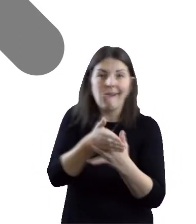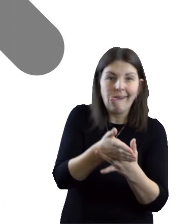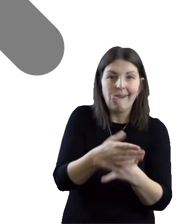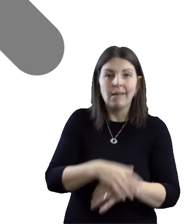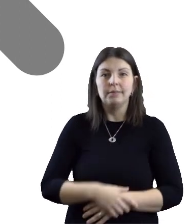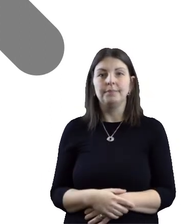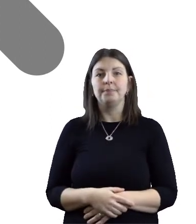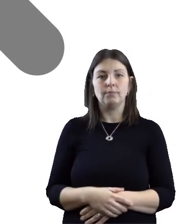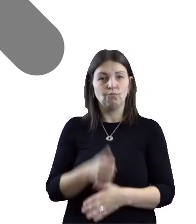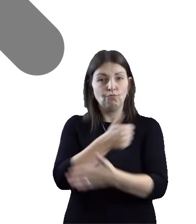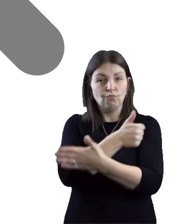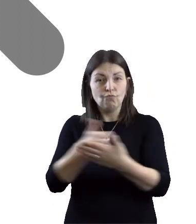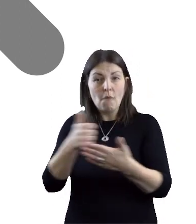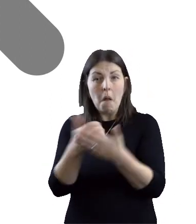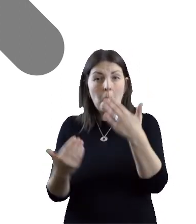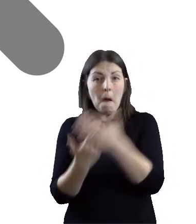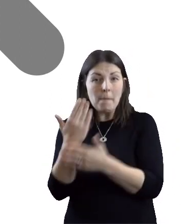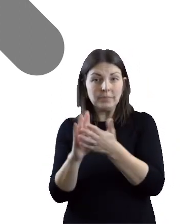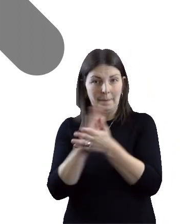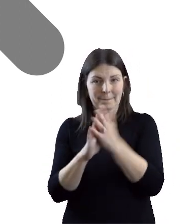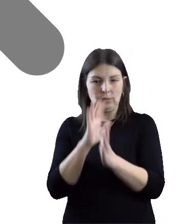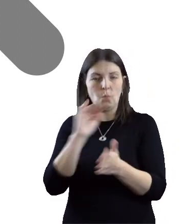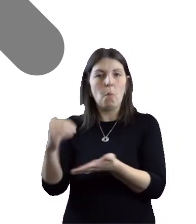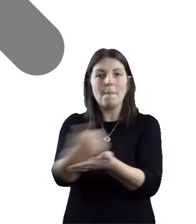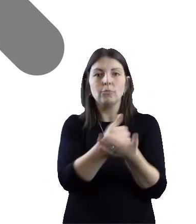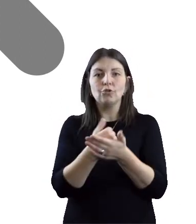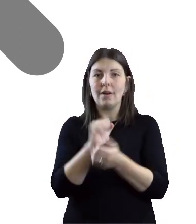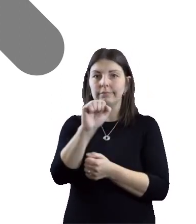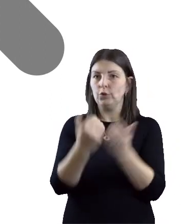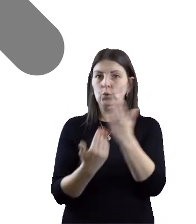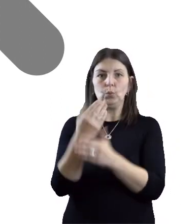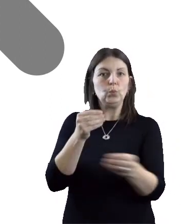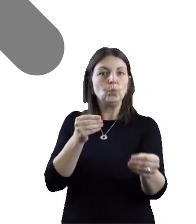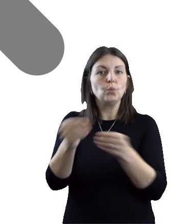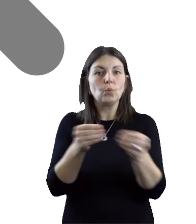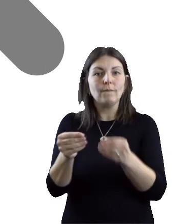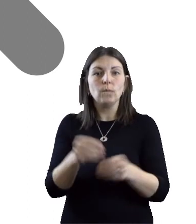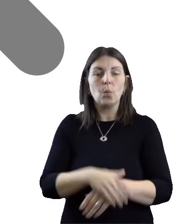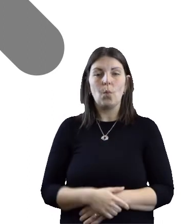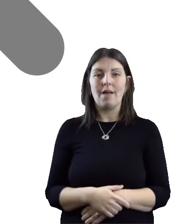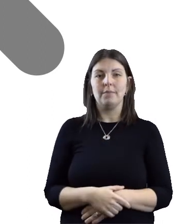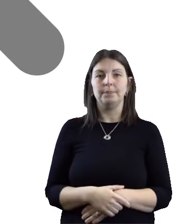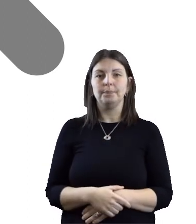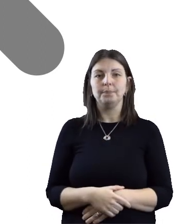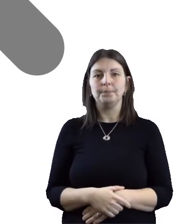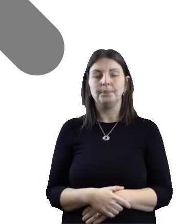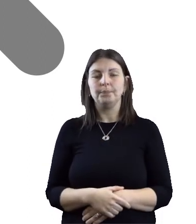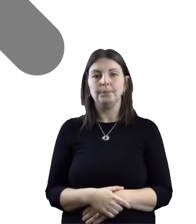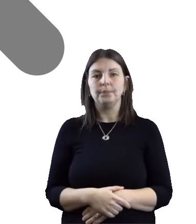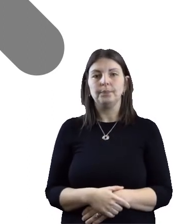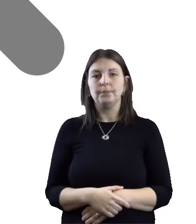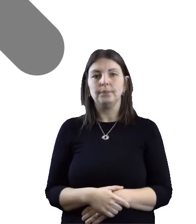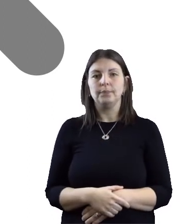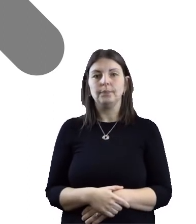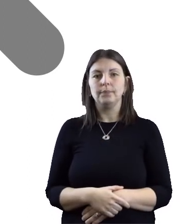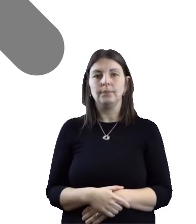Updating your antivirus will help keep you protected from the new malware that is being developed. There are free versions, however, paid versions